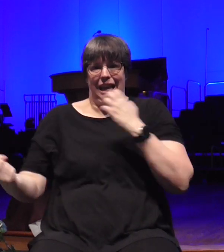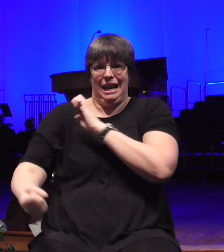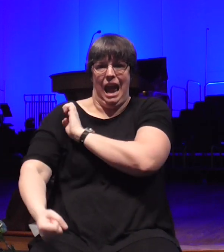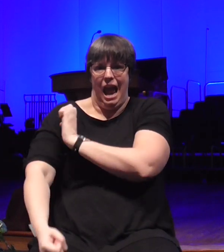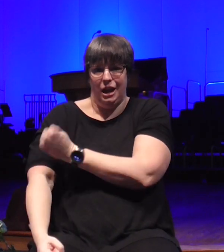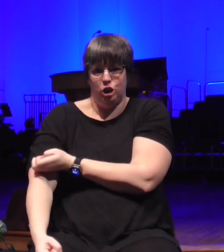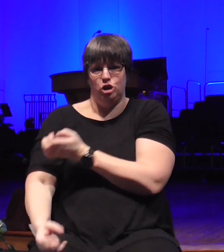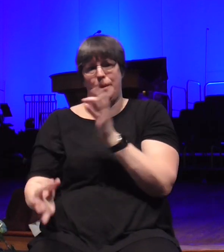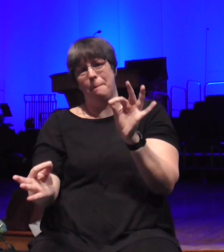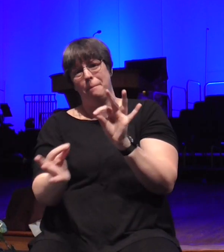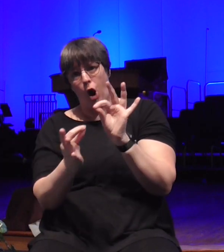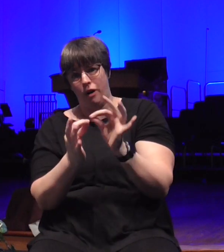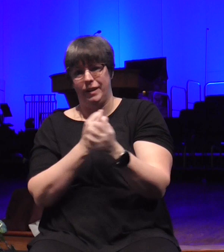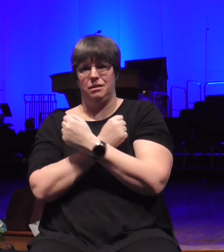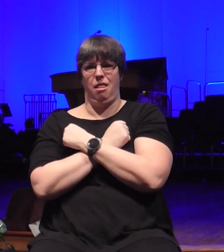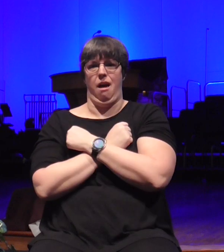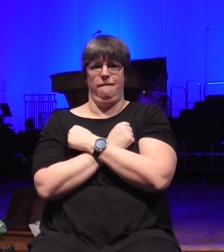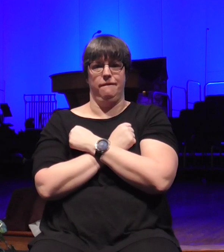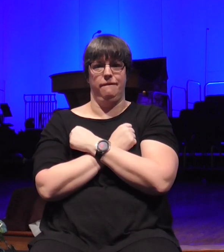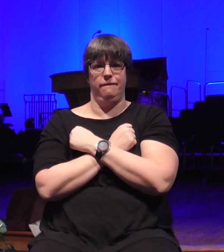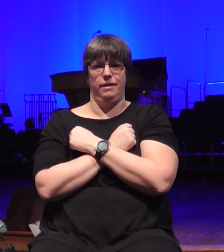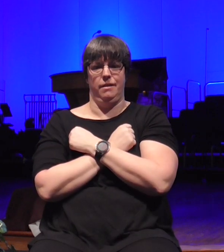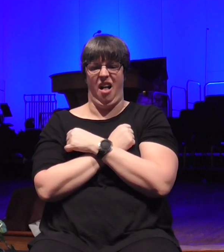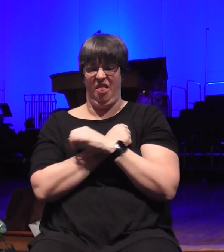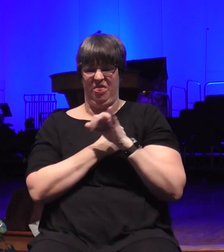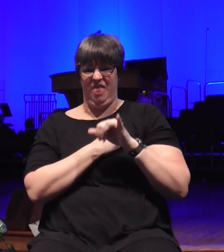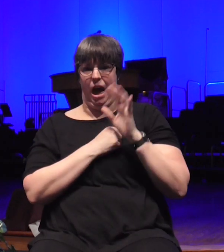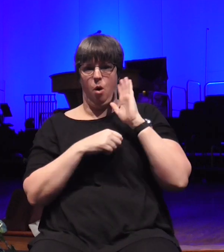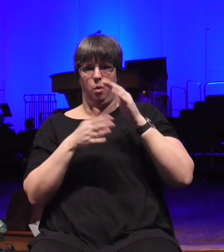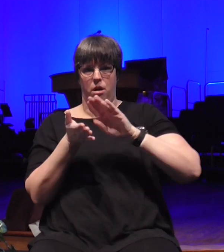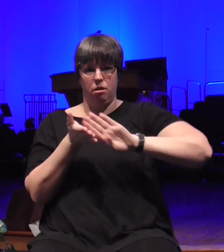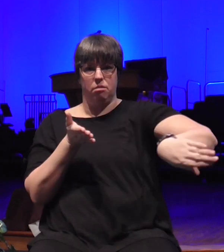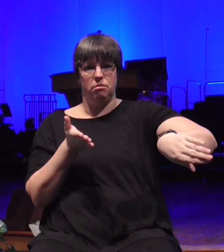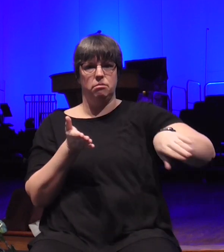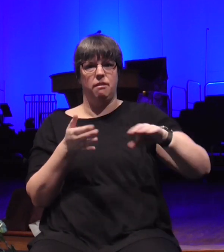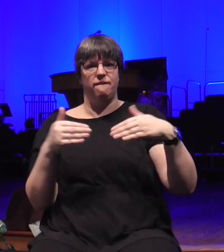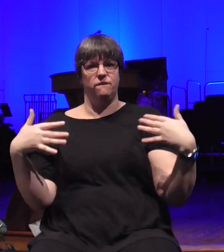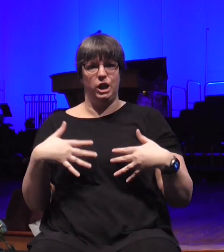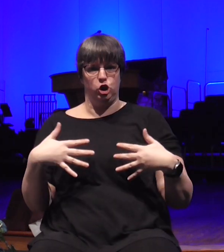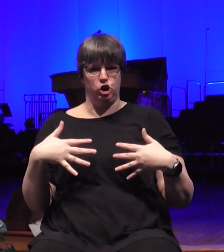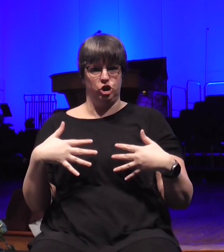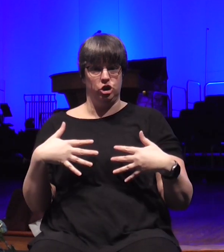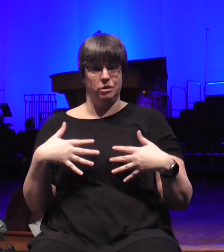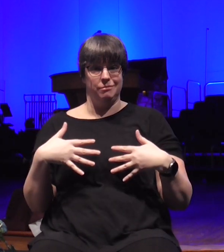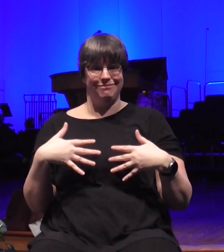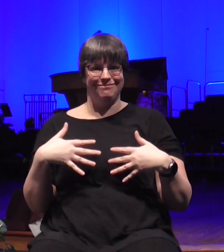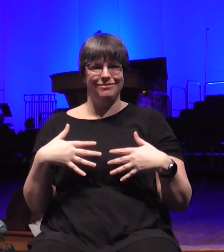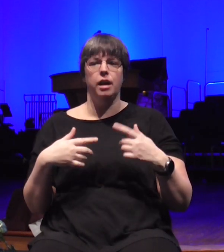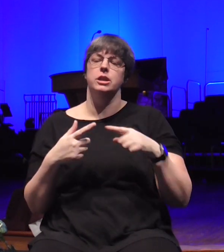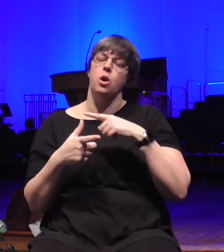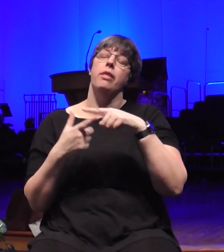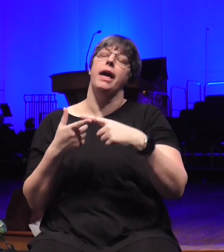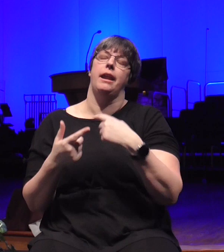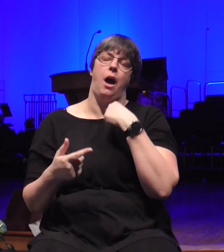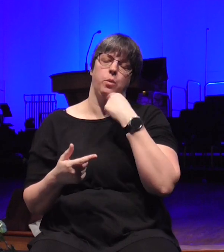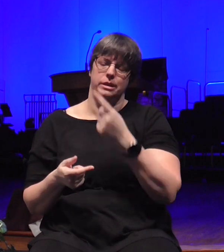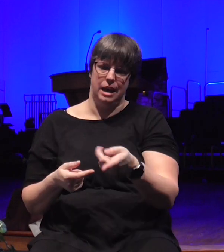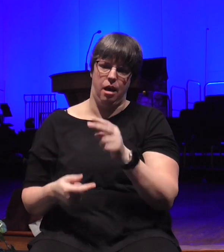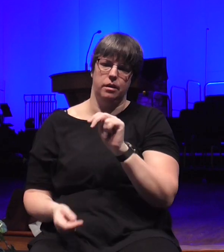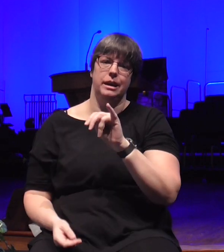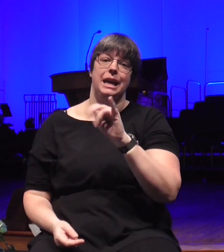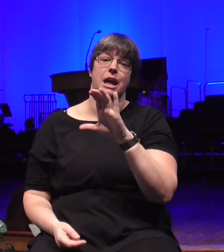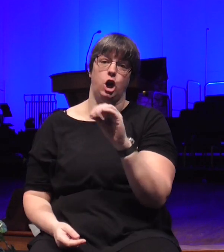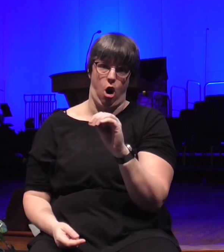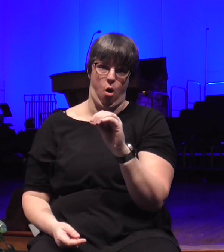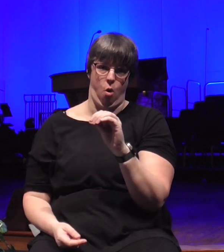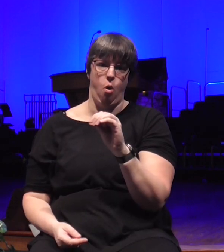And perfect love casts out fear. The masters have told that. But then I'll just say to Nico, let me tell you, I've been a